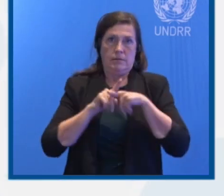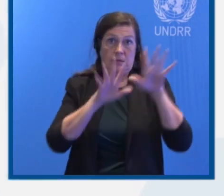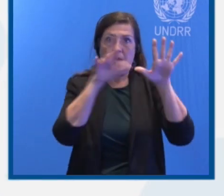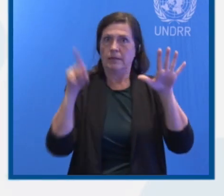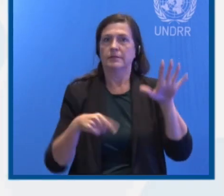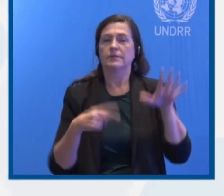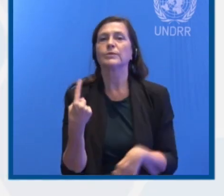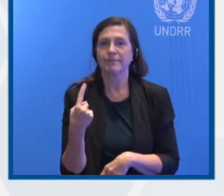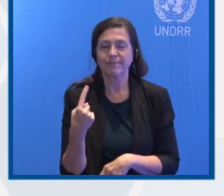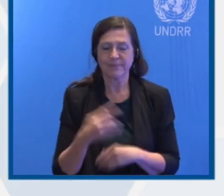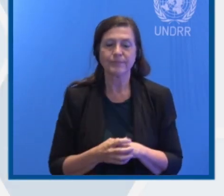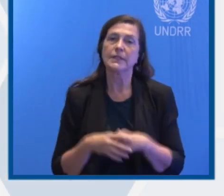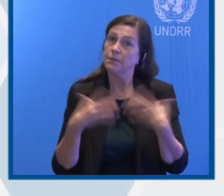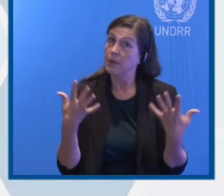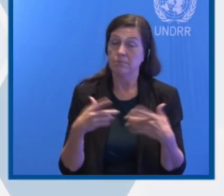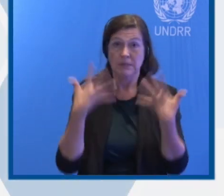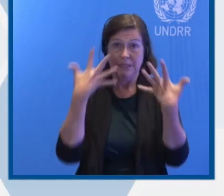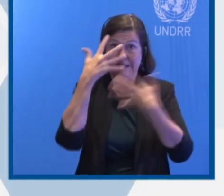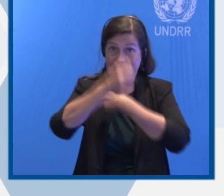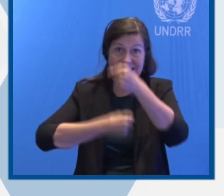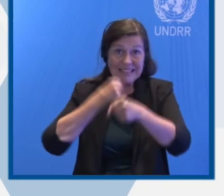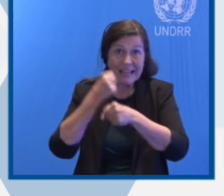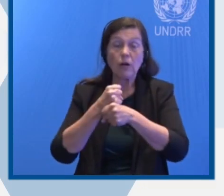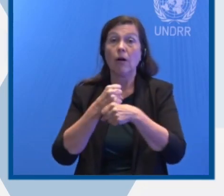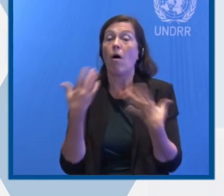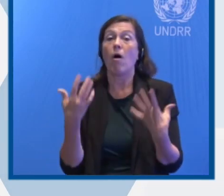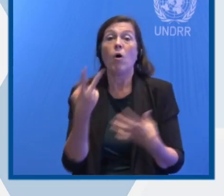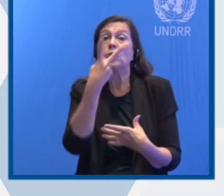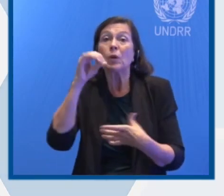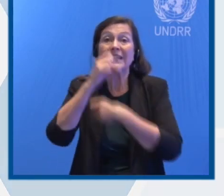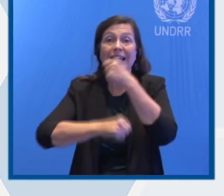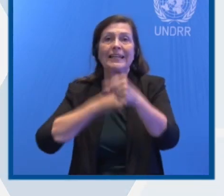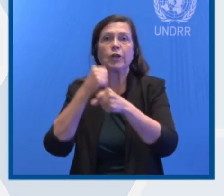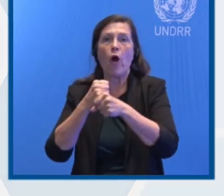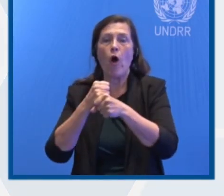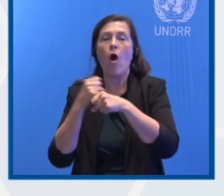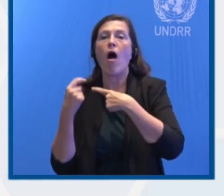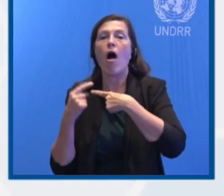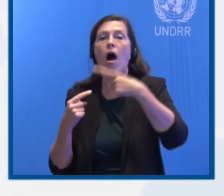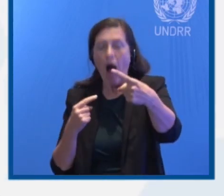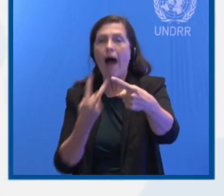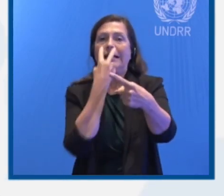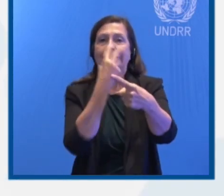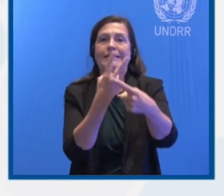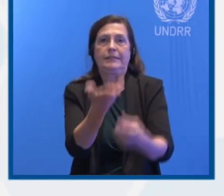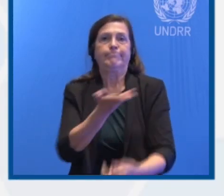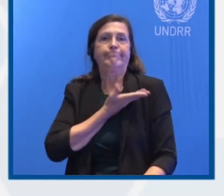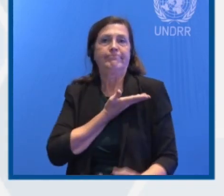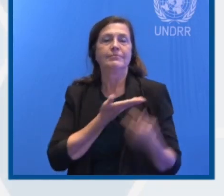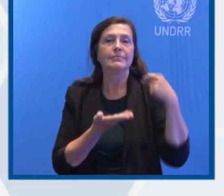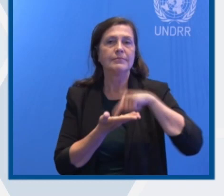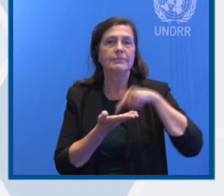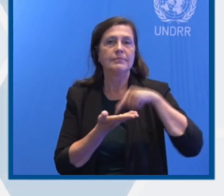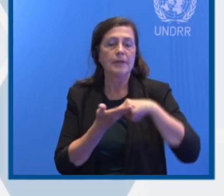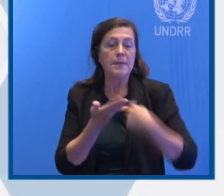reasonably long. If there's a 10-year return period or a 20-year return period, it's often very likely that the community will have received the